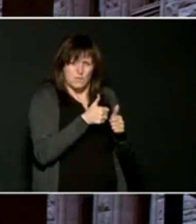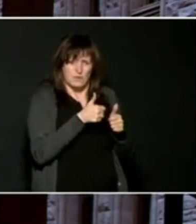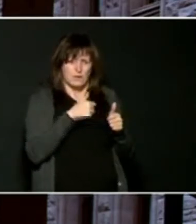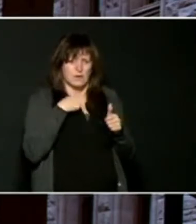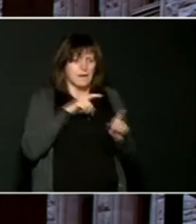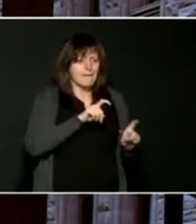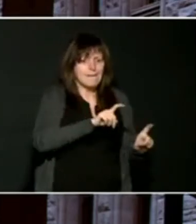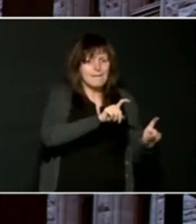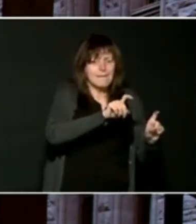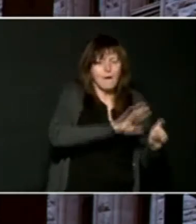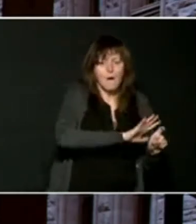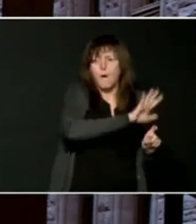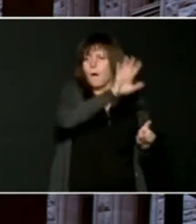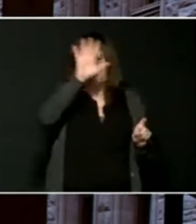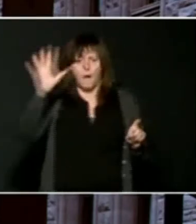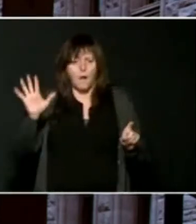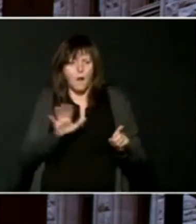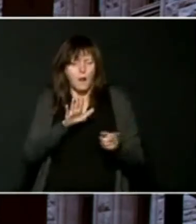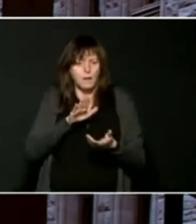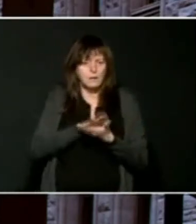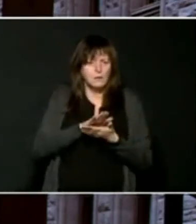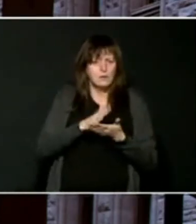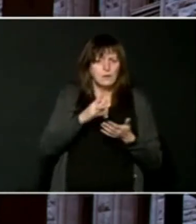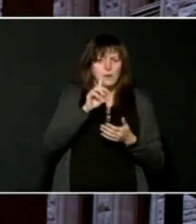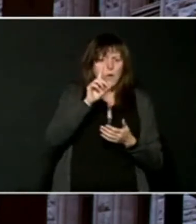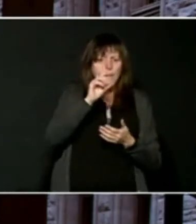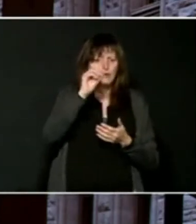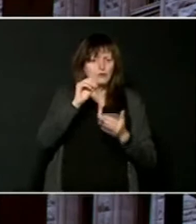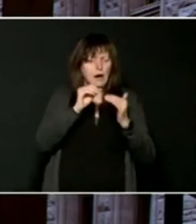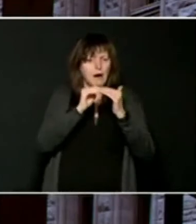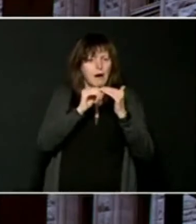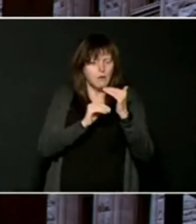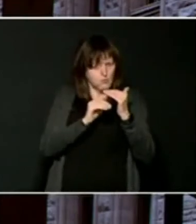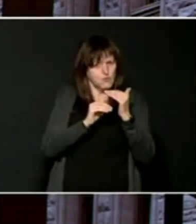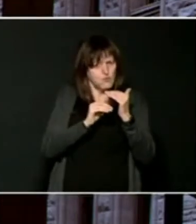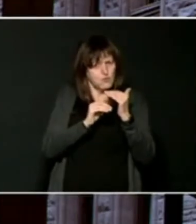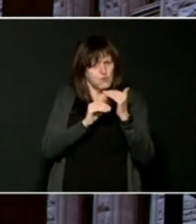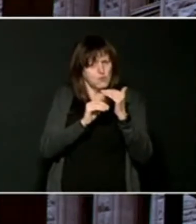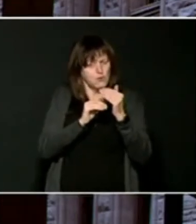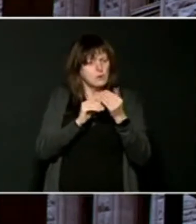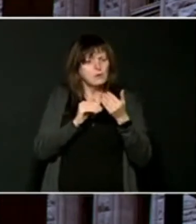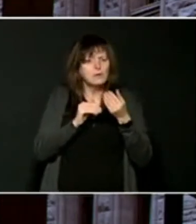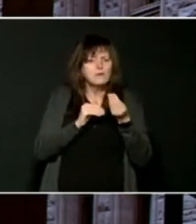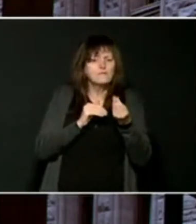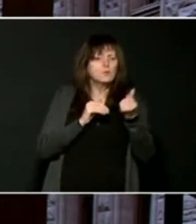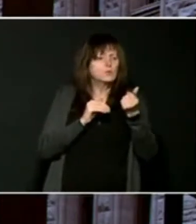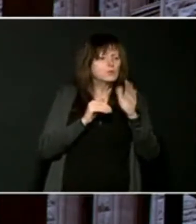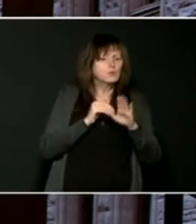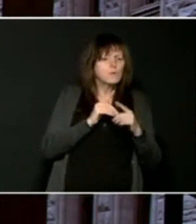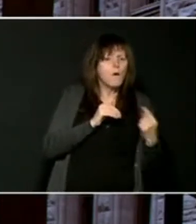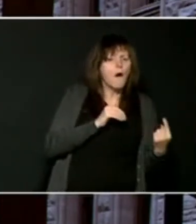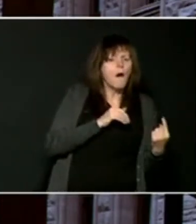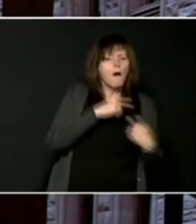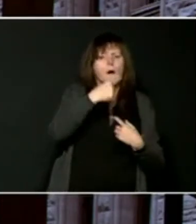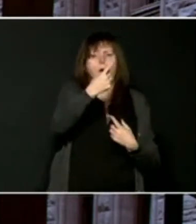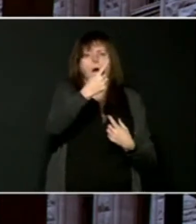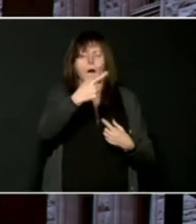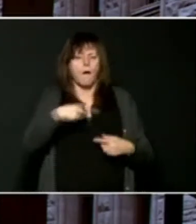demonstrated lower than 1% still in there. And while we have a number of schools declared outbreak with one person or two declared, to be on the careful side